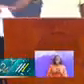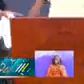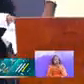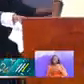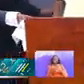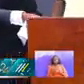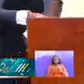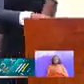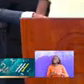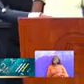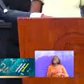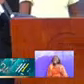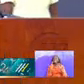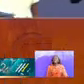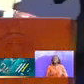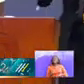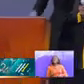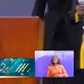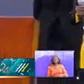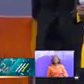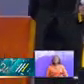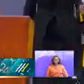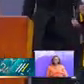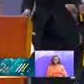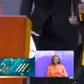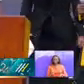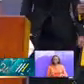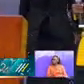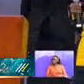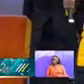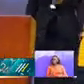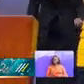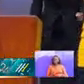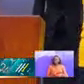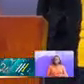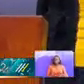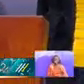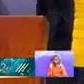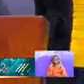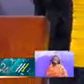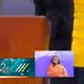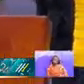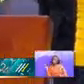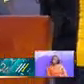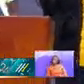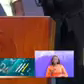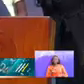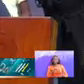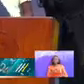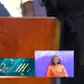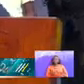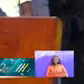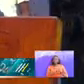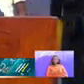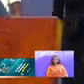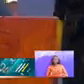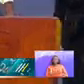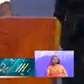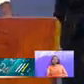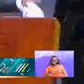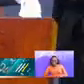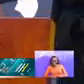ways teach me your ways Lord teach me your ways teach Kenya your ways we are